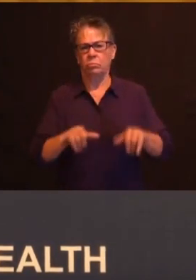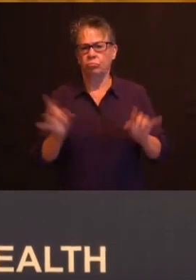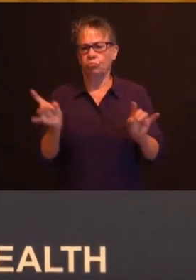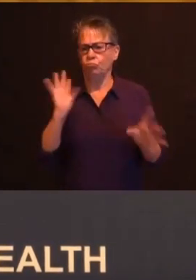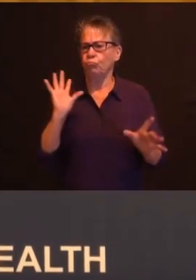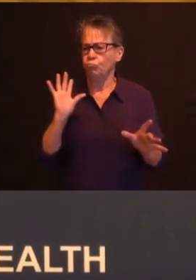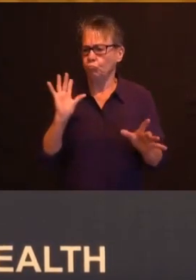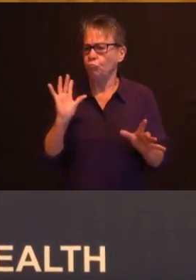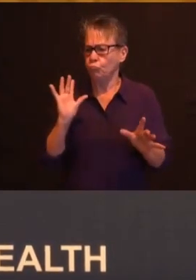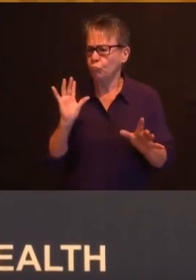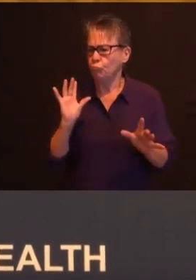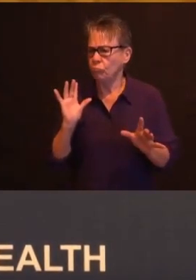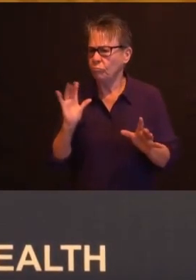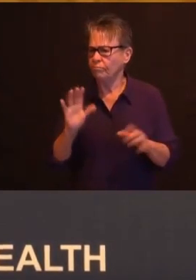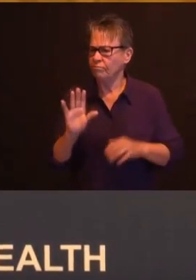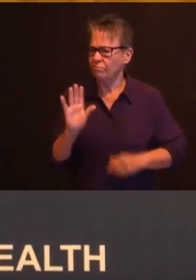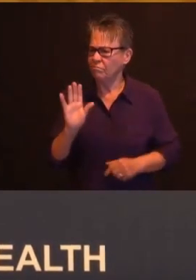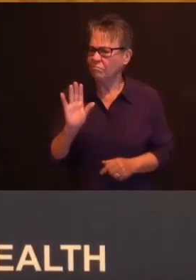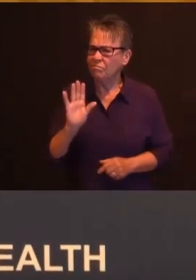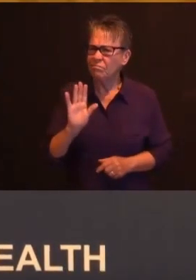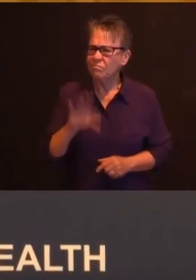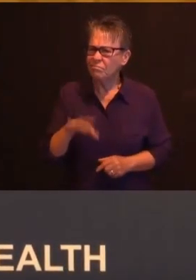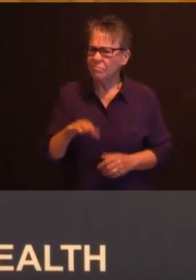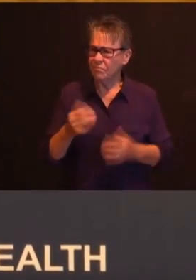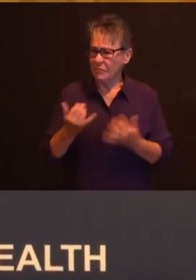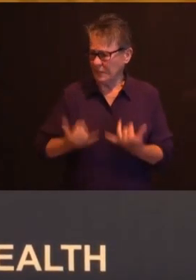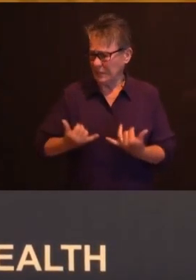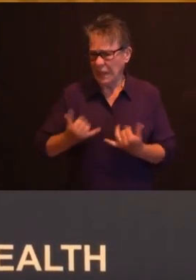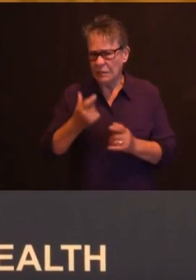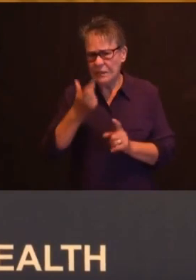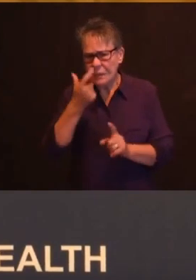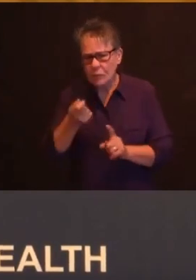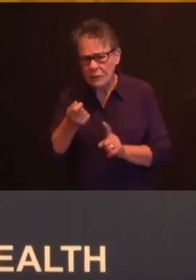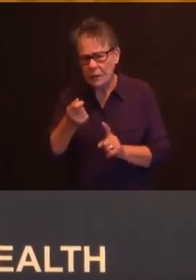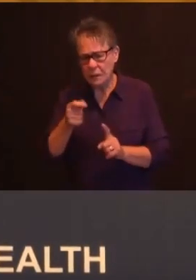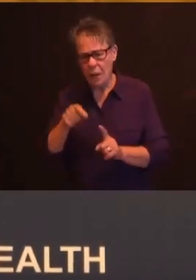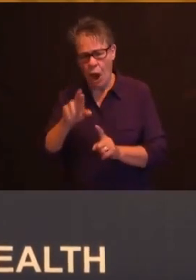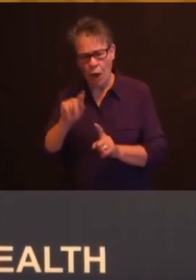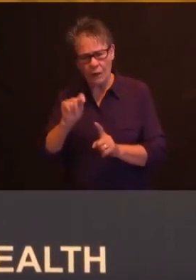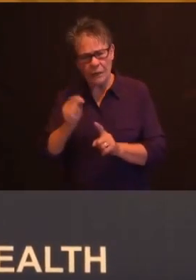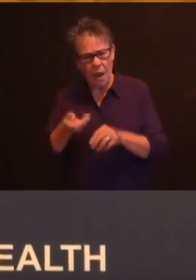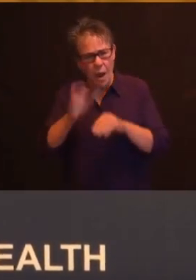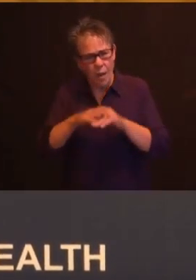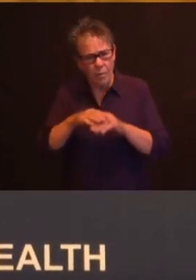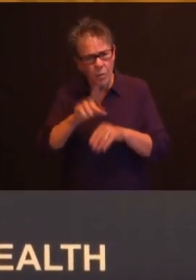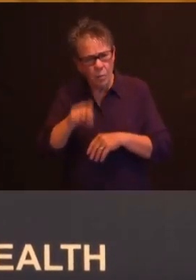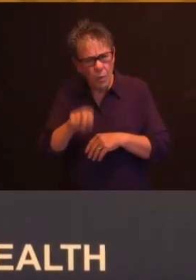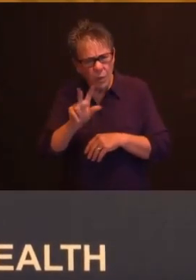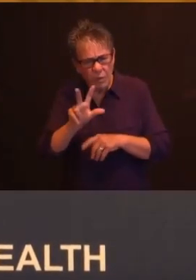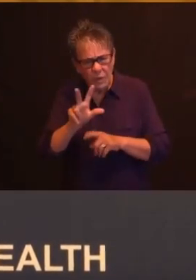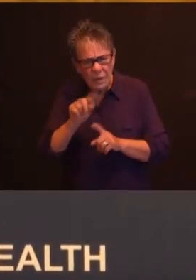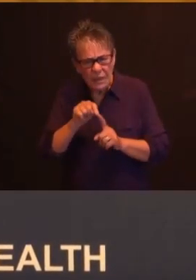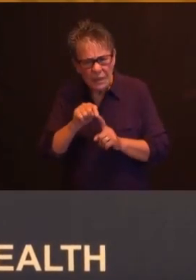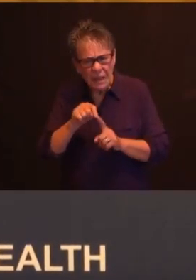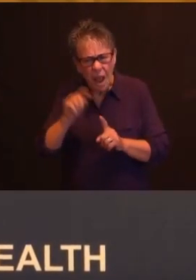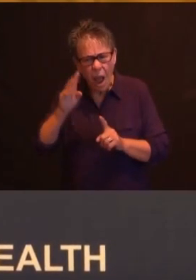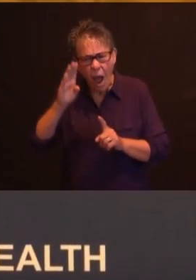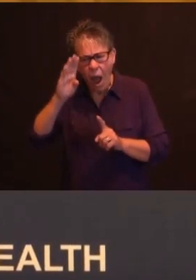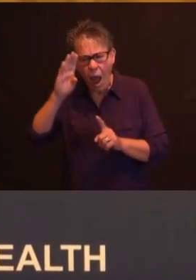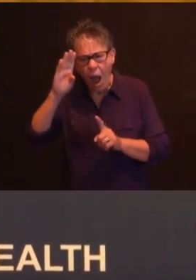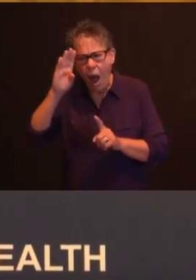already spoken to the first piece, although Judy may want to weigh in. We're happy hospitalizations are going down. That's a good thing.